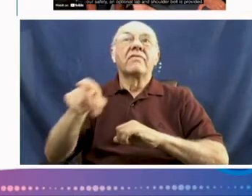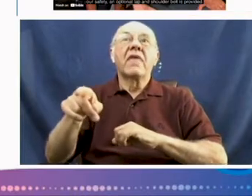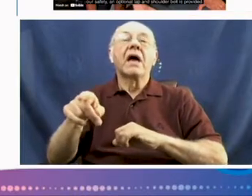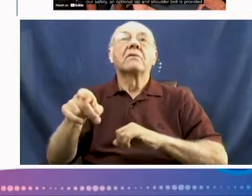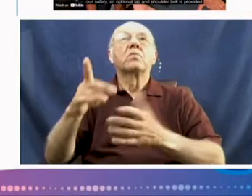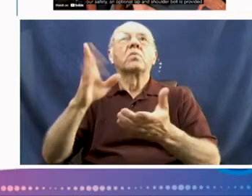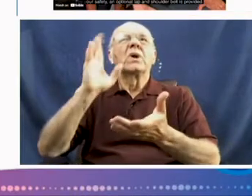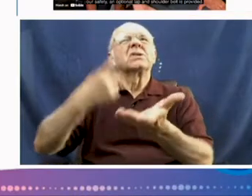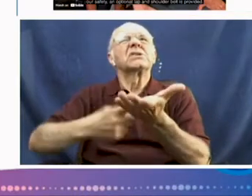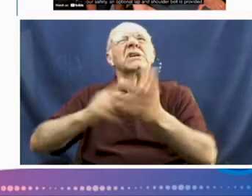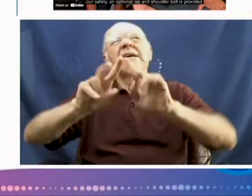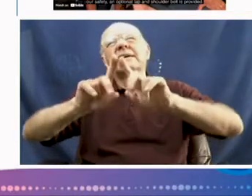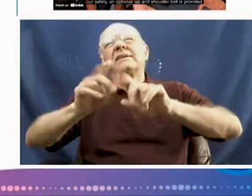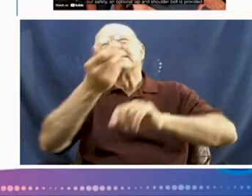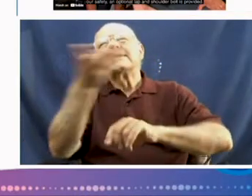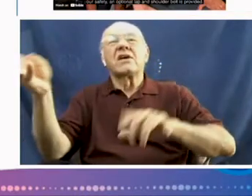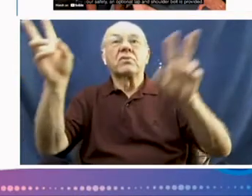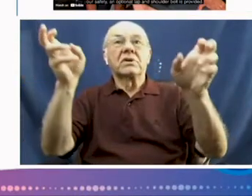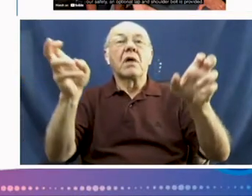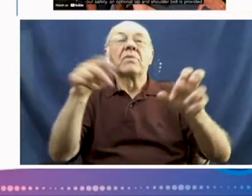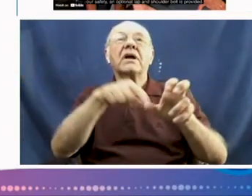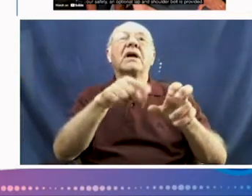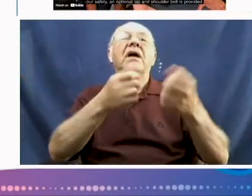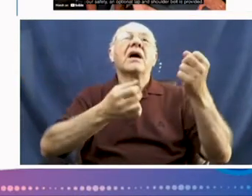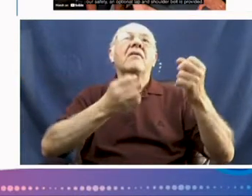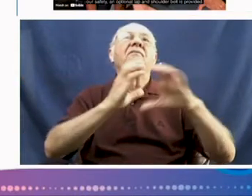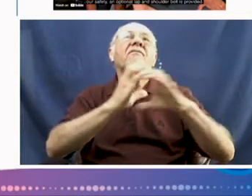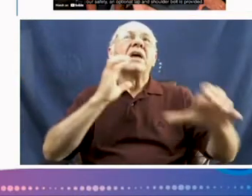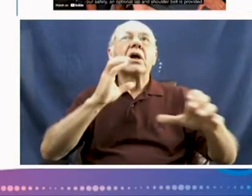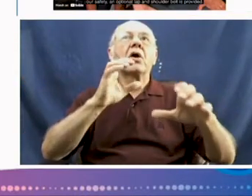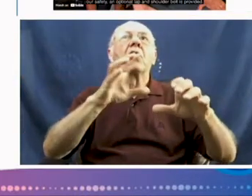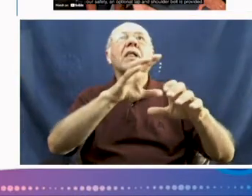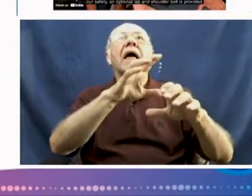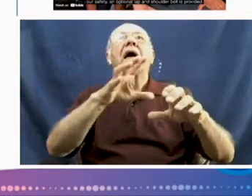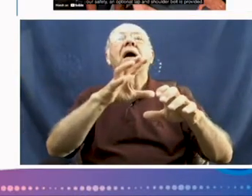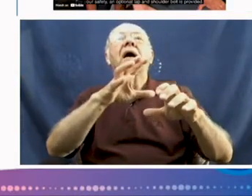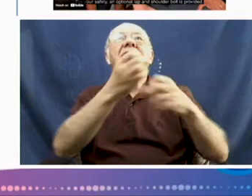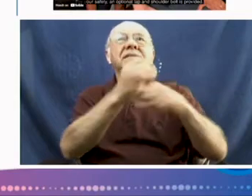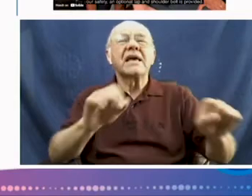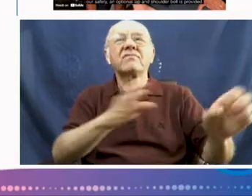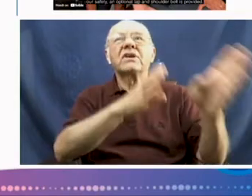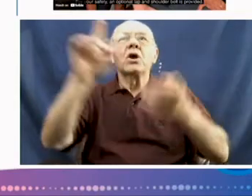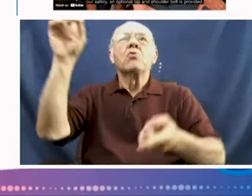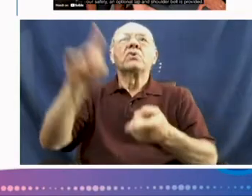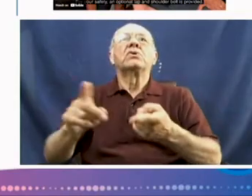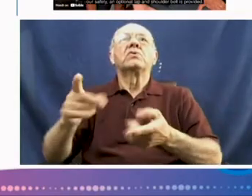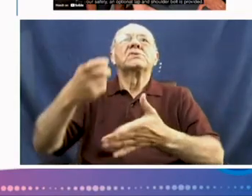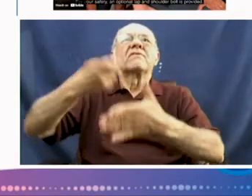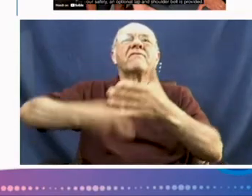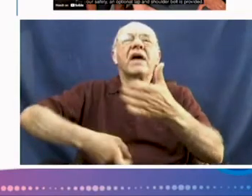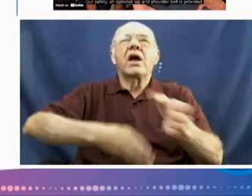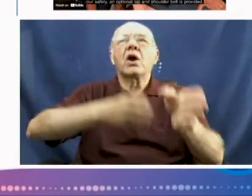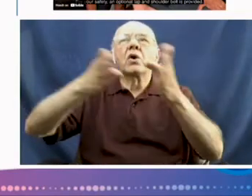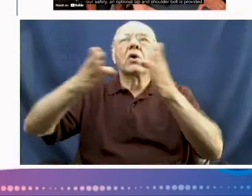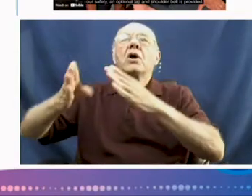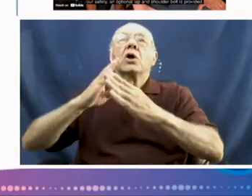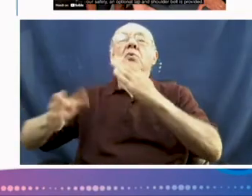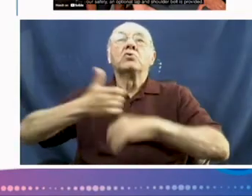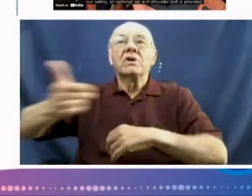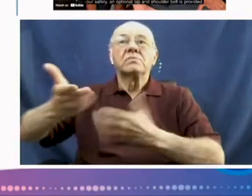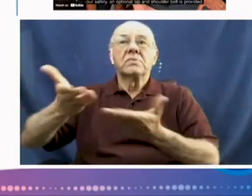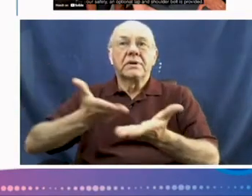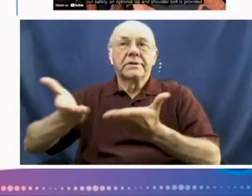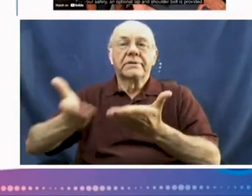including information about vehicle and station accessibility, the reduced fare program, community transportation services, and